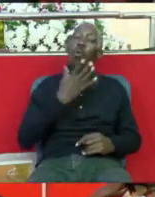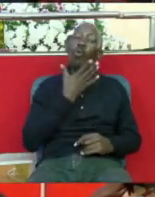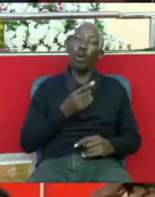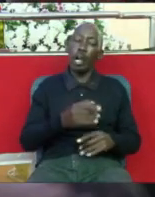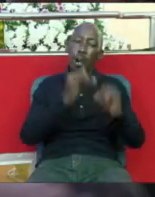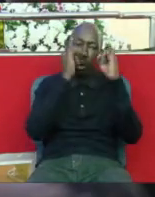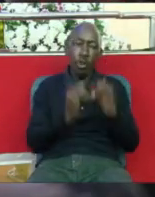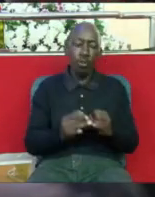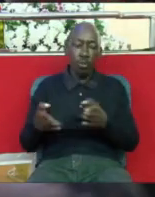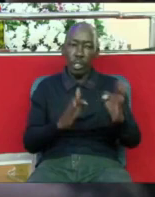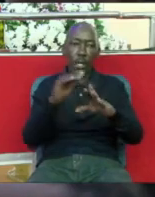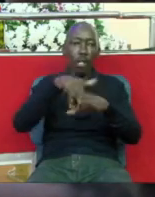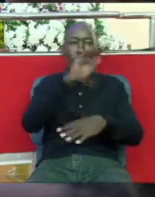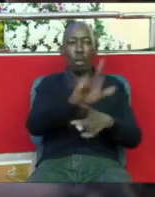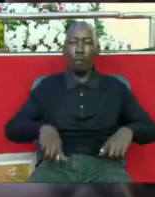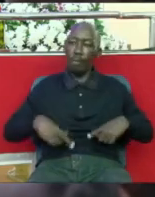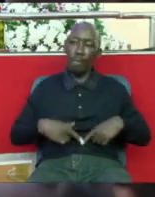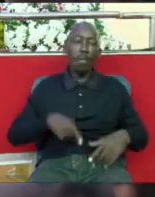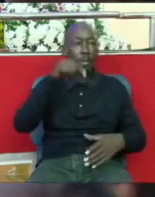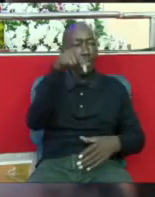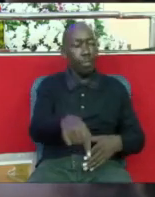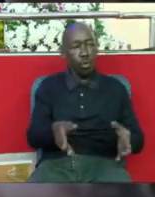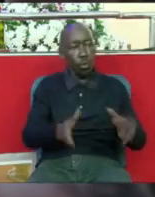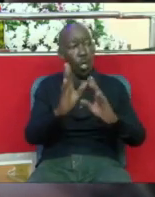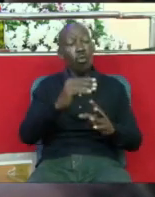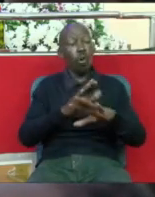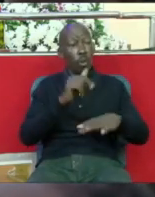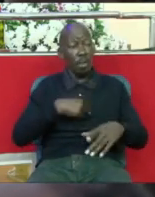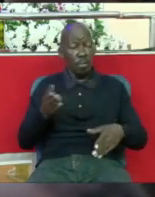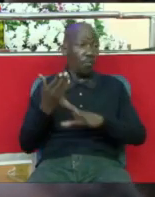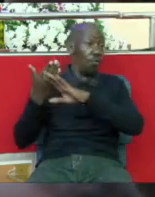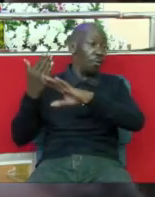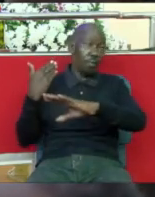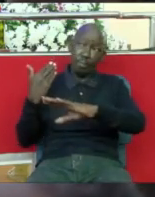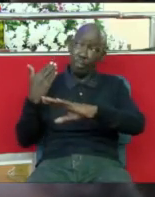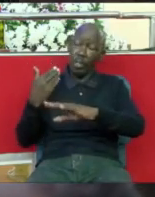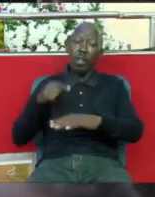journey in your life. Nataka safari mpya katika maisha yako. This way you have not been before. Njia hii haujapitia hapo